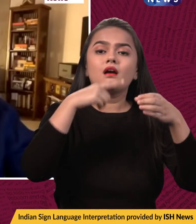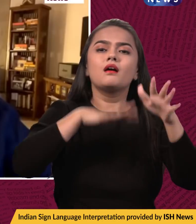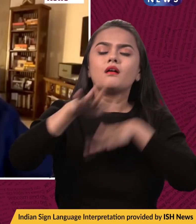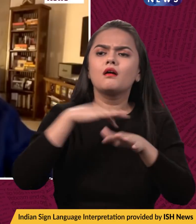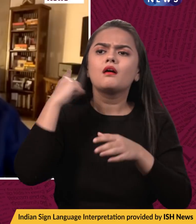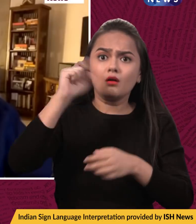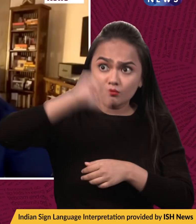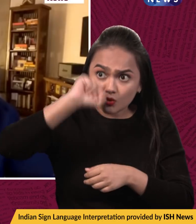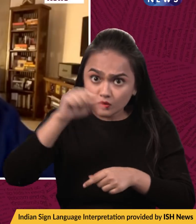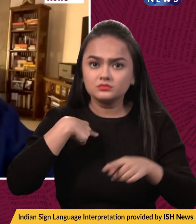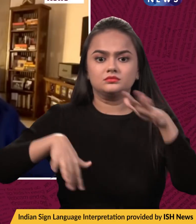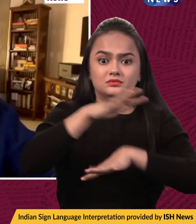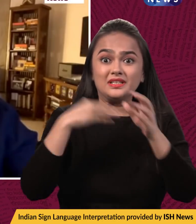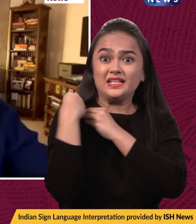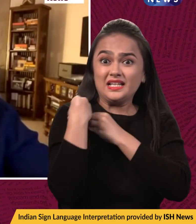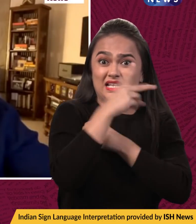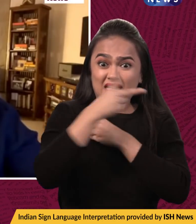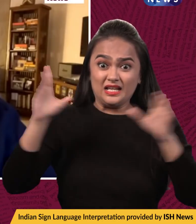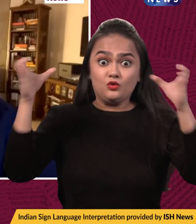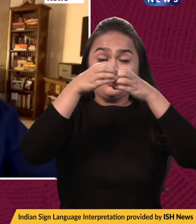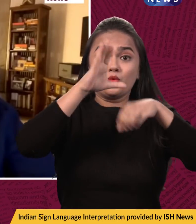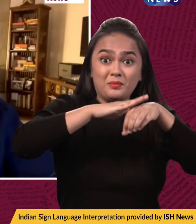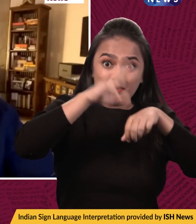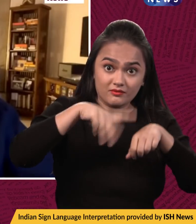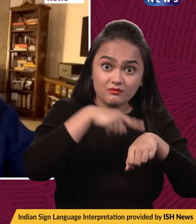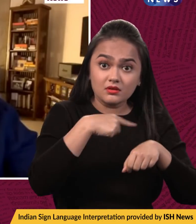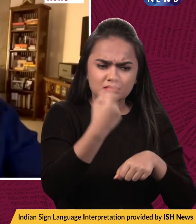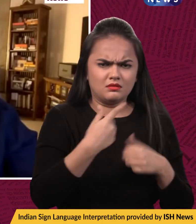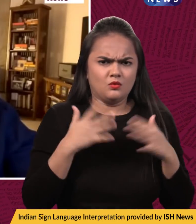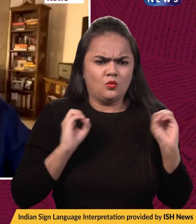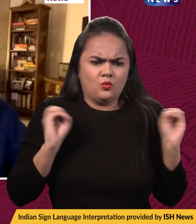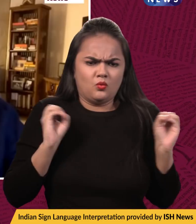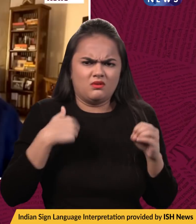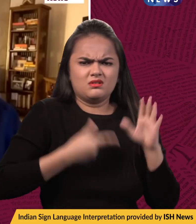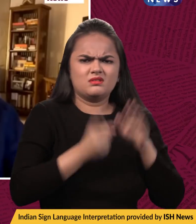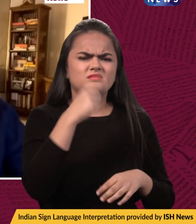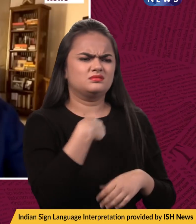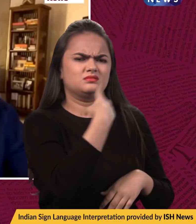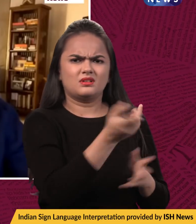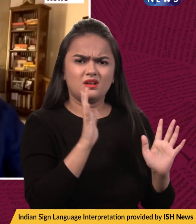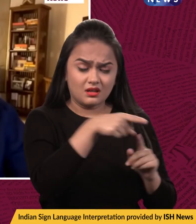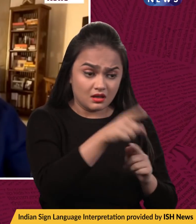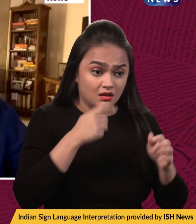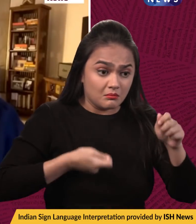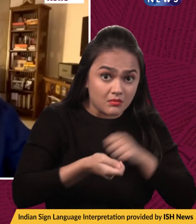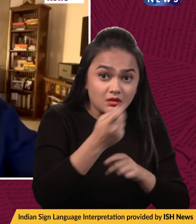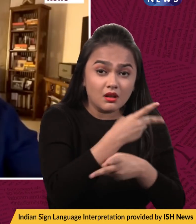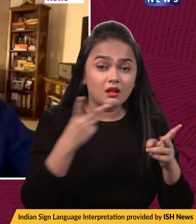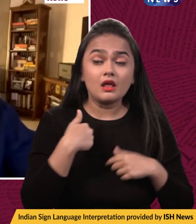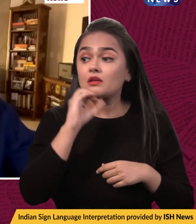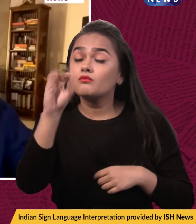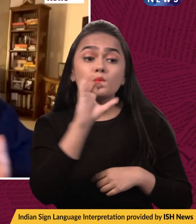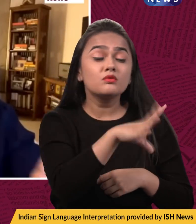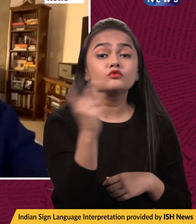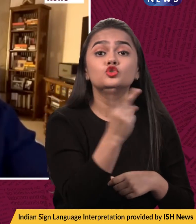farmer protest, has condemned the incident and distanced itself from the murder. In a statement, they said, and I quote, "We want to make it clear to